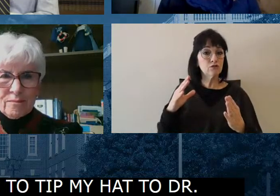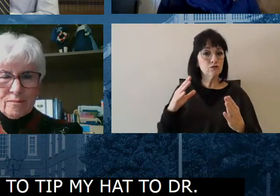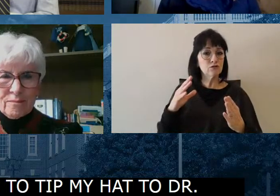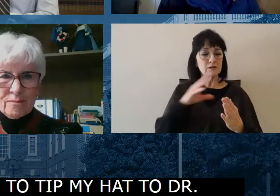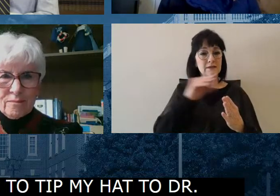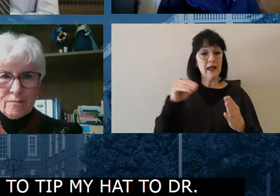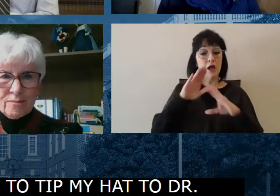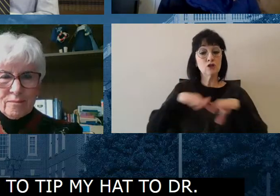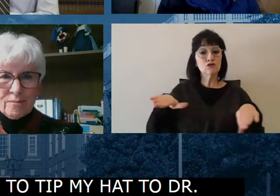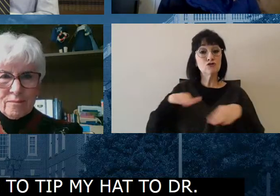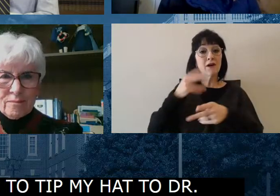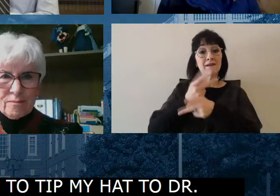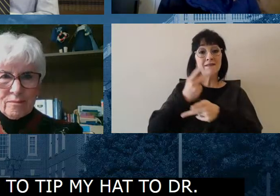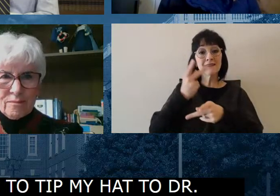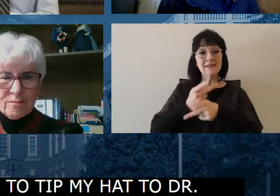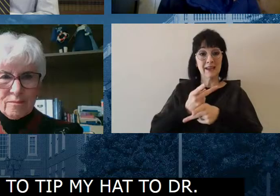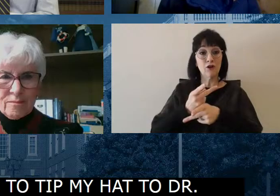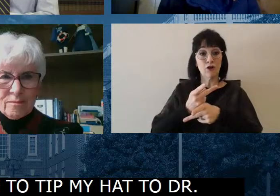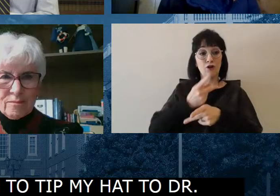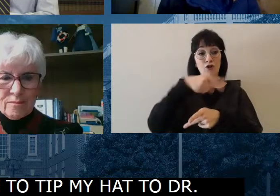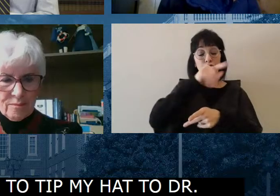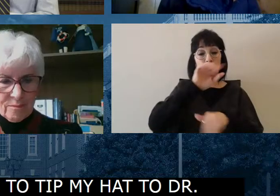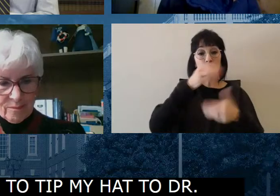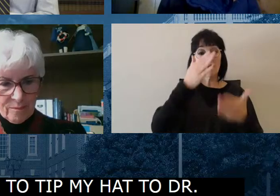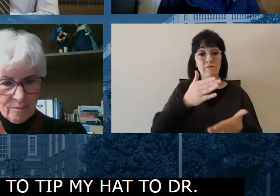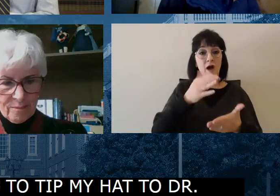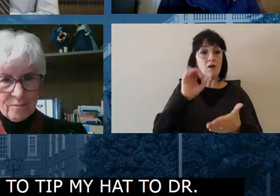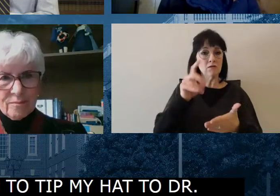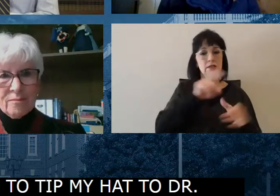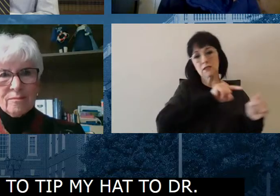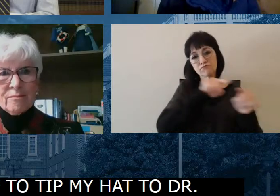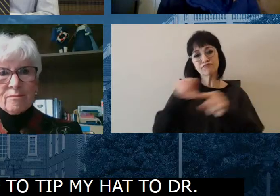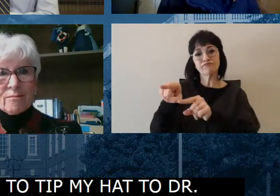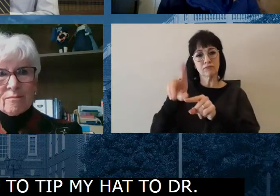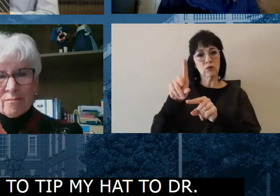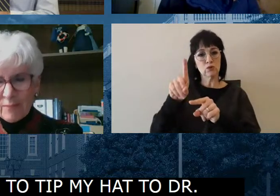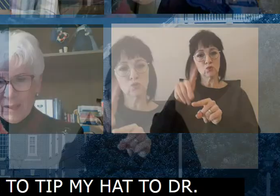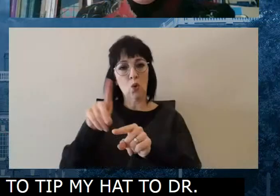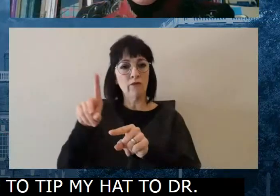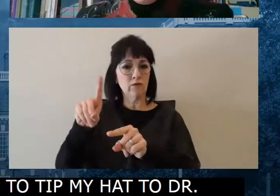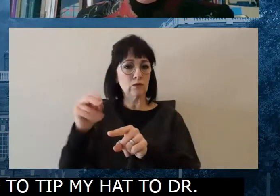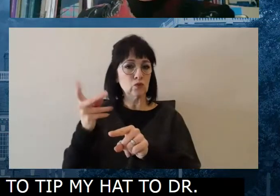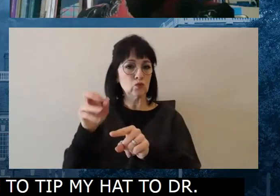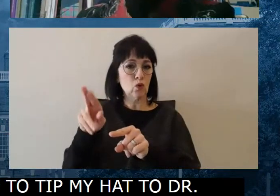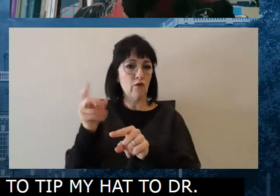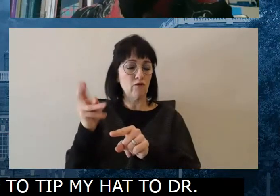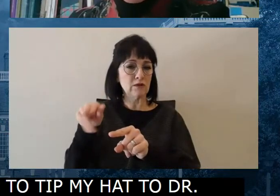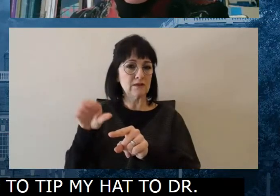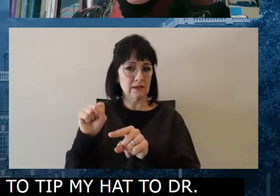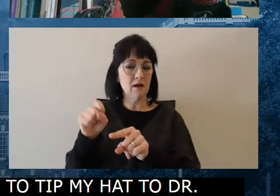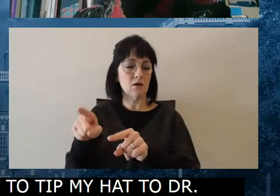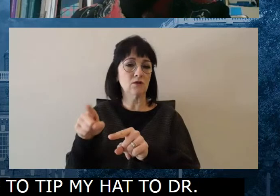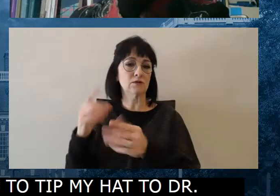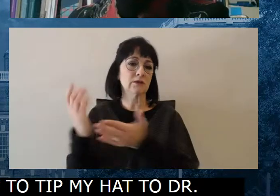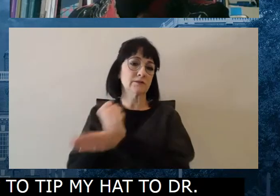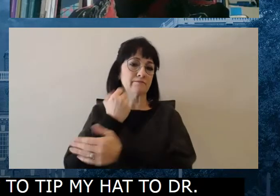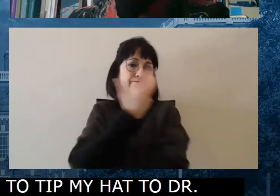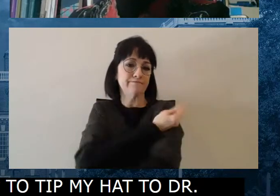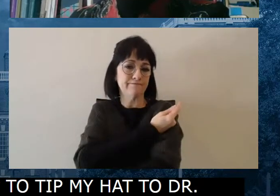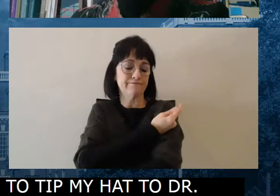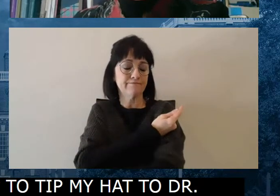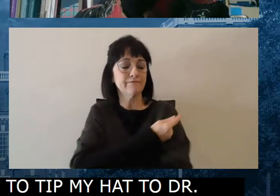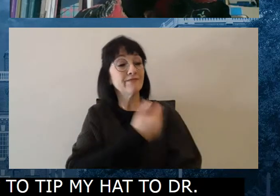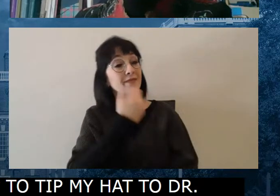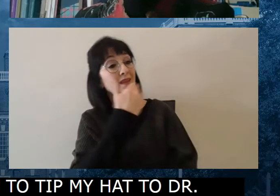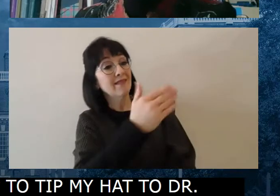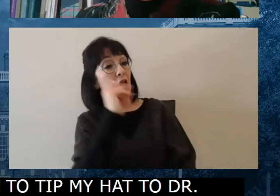child care providers vaccinated there at Dover Downs. Dr. Bunting. Thank you, Governor. And you're exactly right.